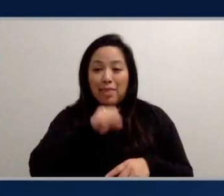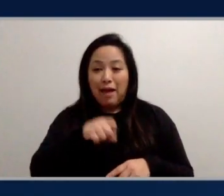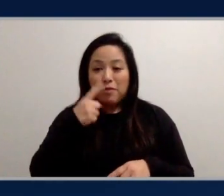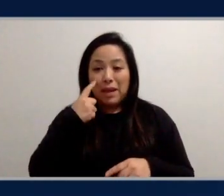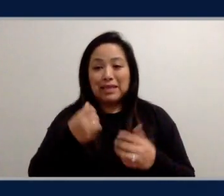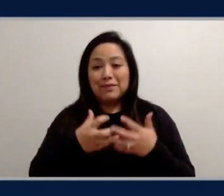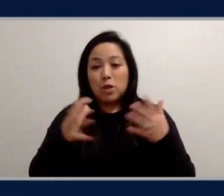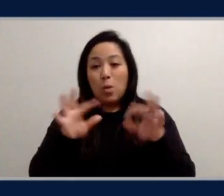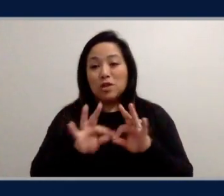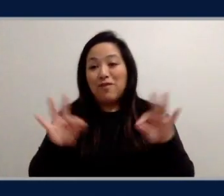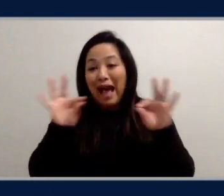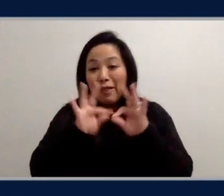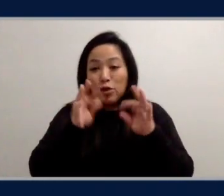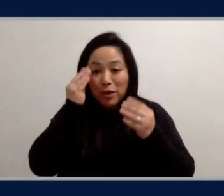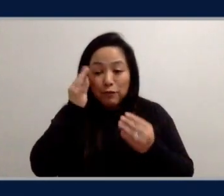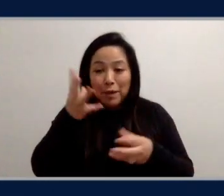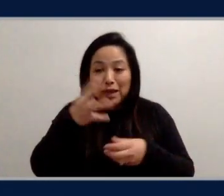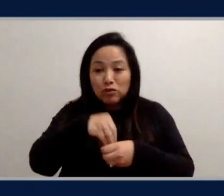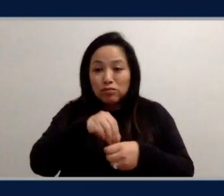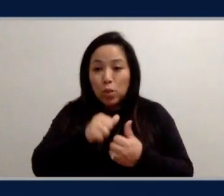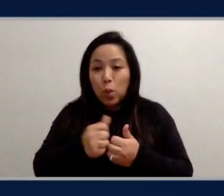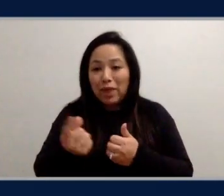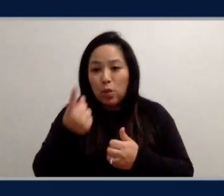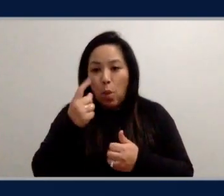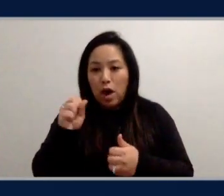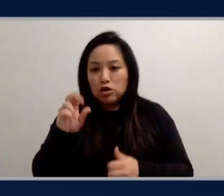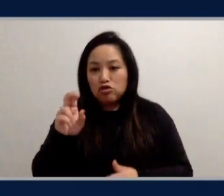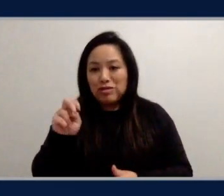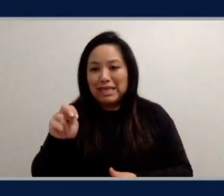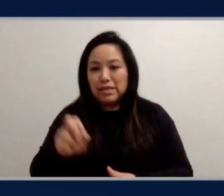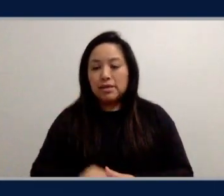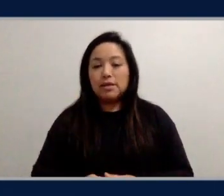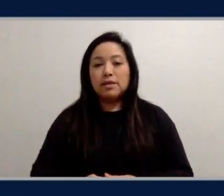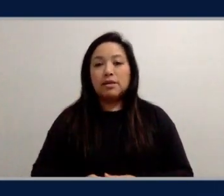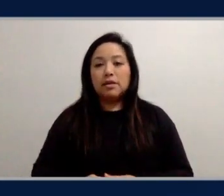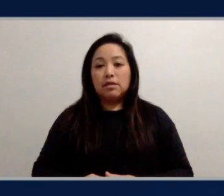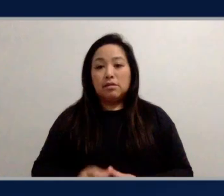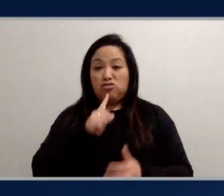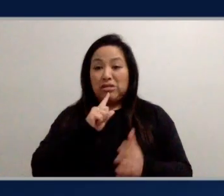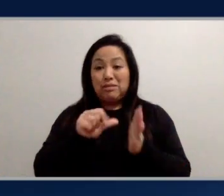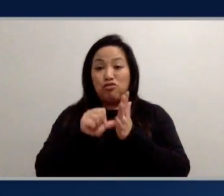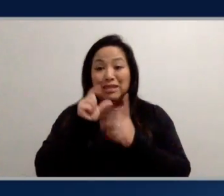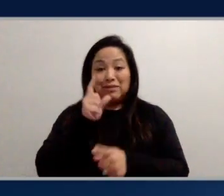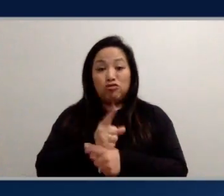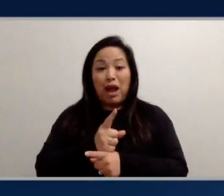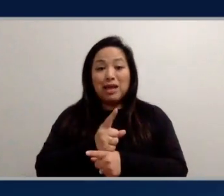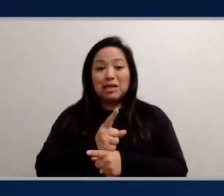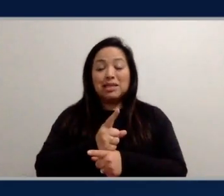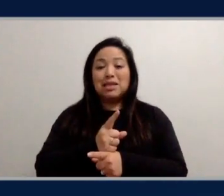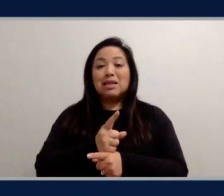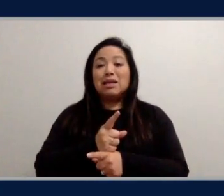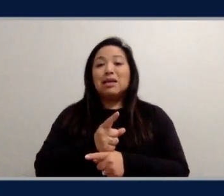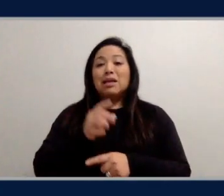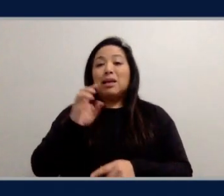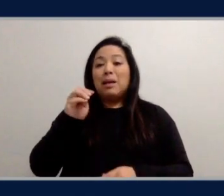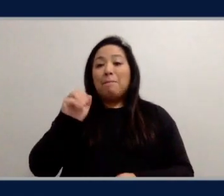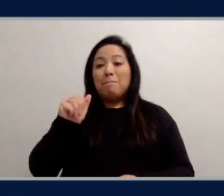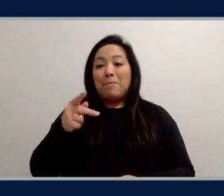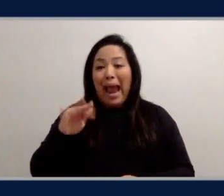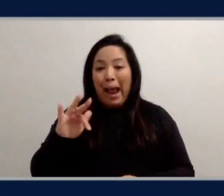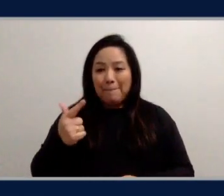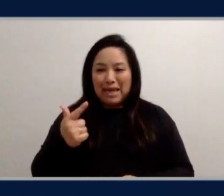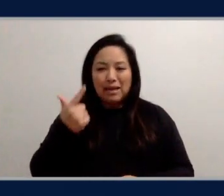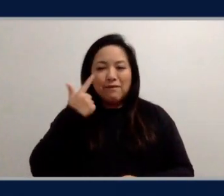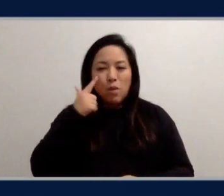valuable information packed into one screen, which is really impressive, right? We're mapping to Mitre tactics.